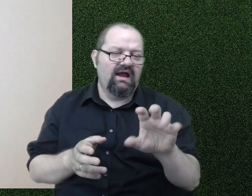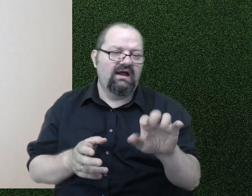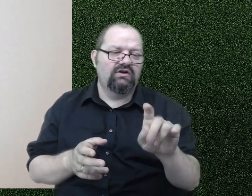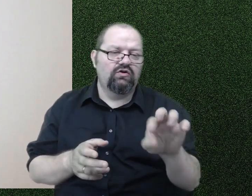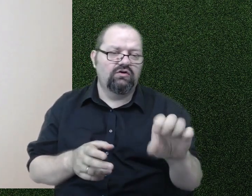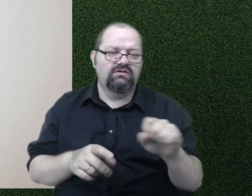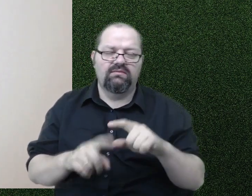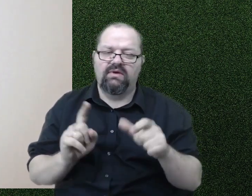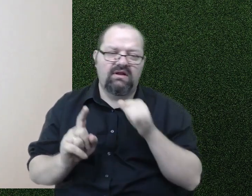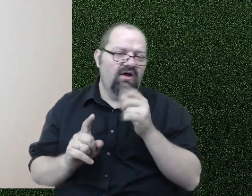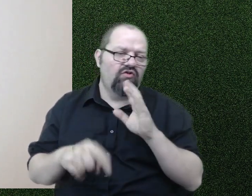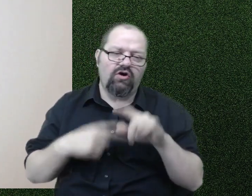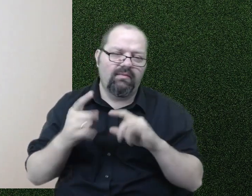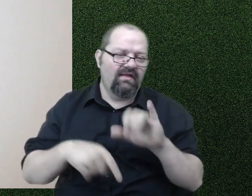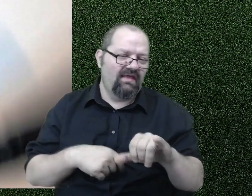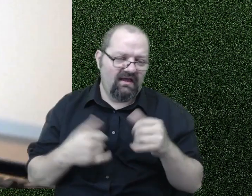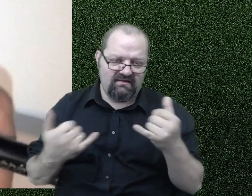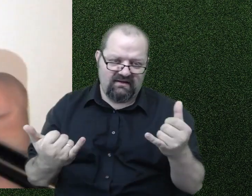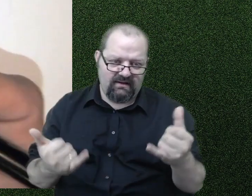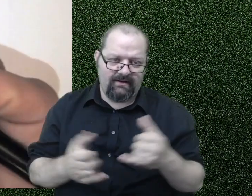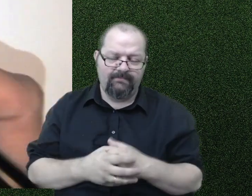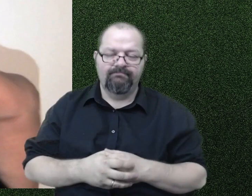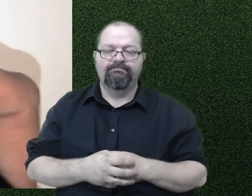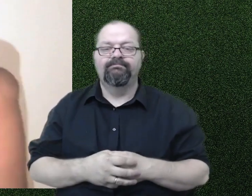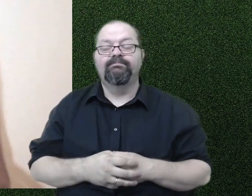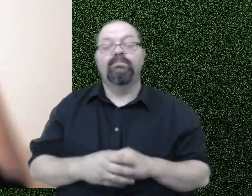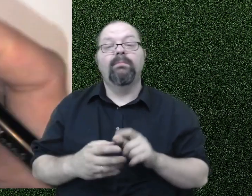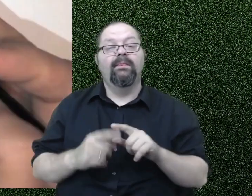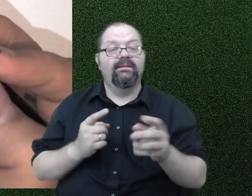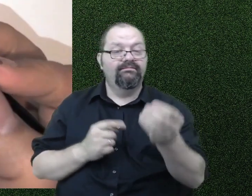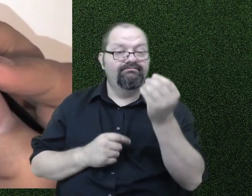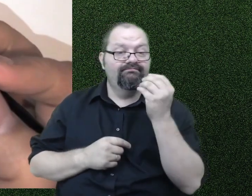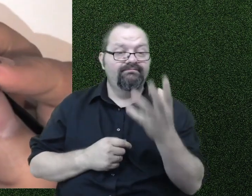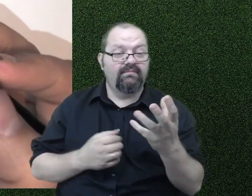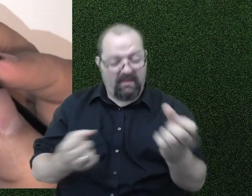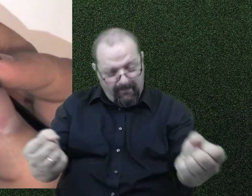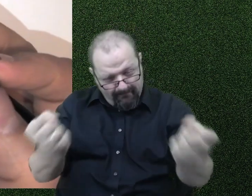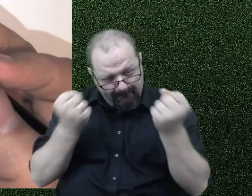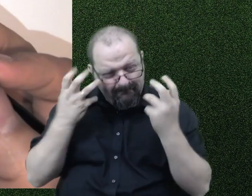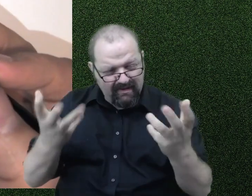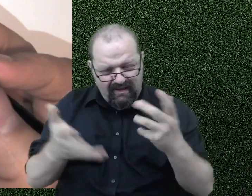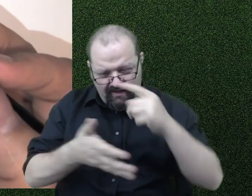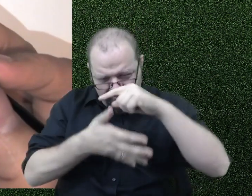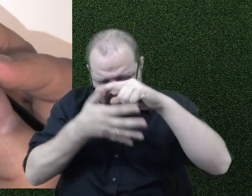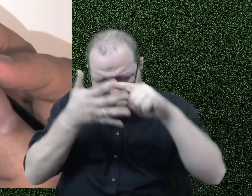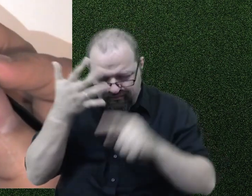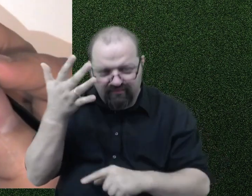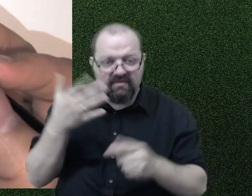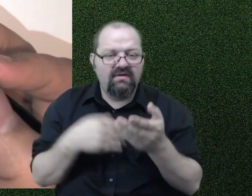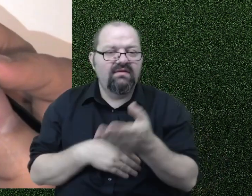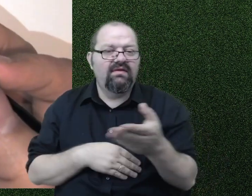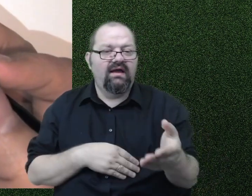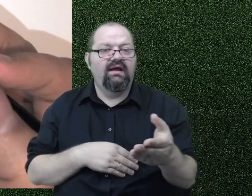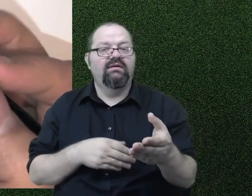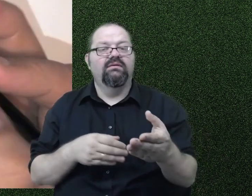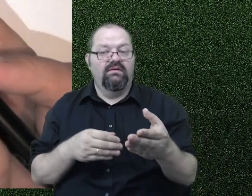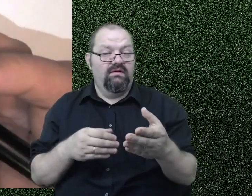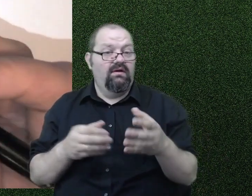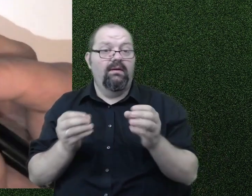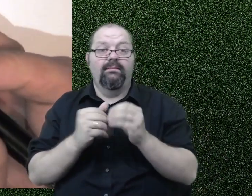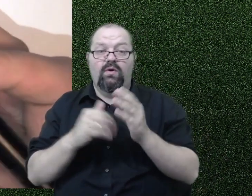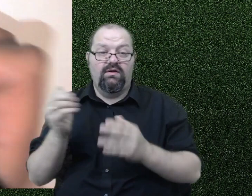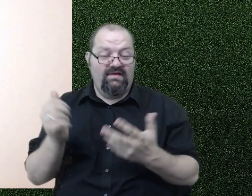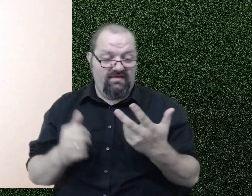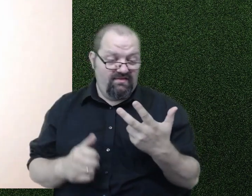here. But just know that there are lots of things that go beyond 3 or 4